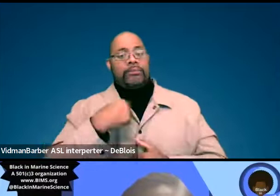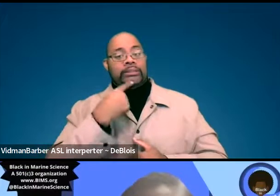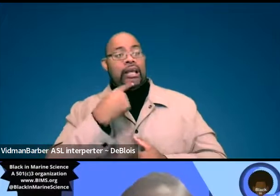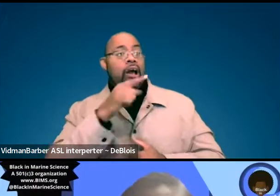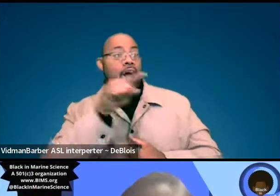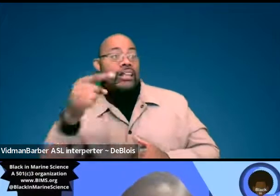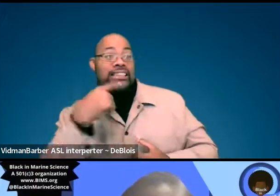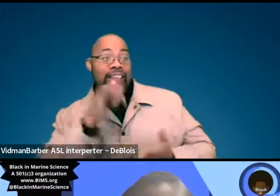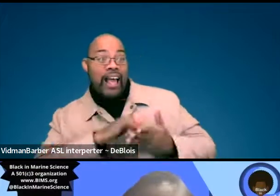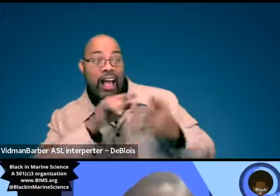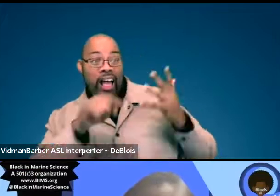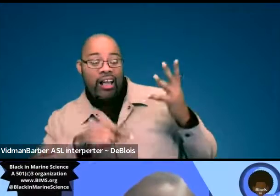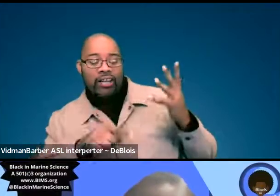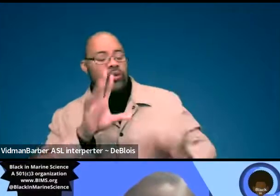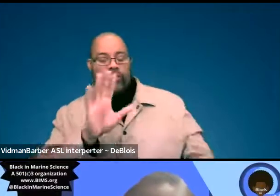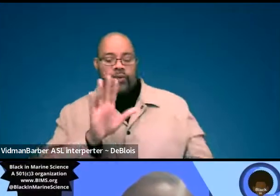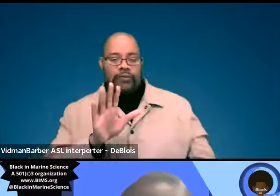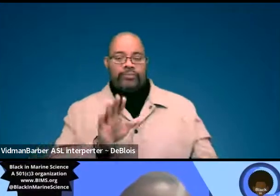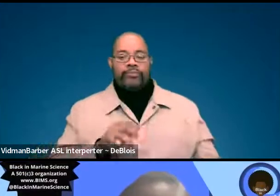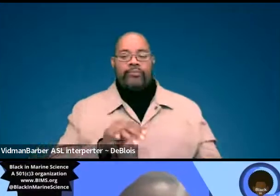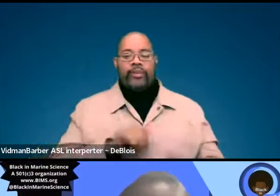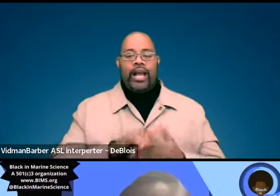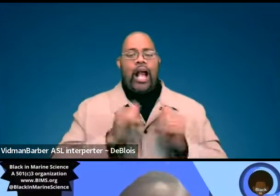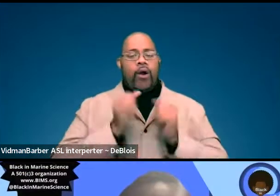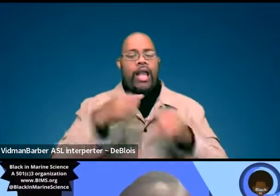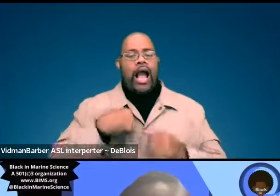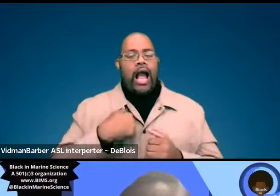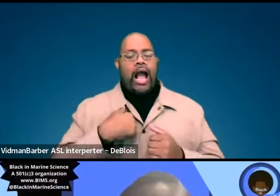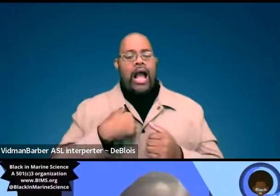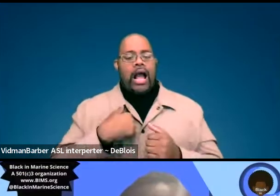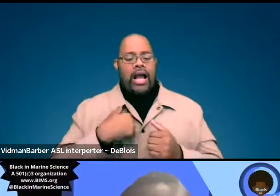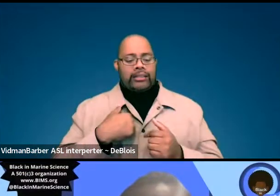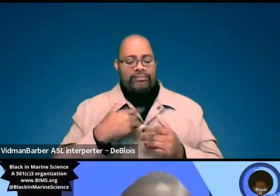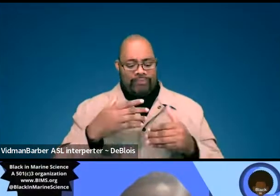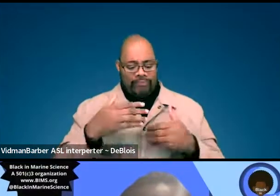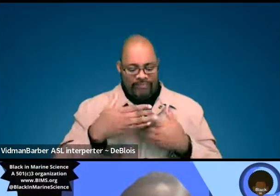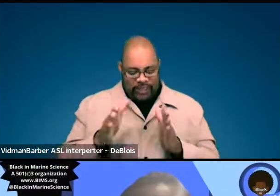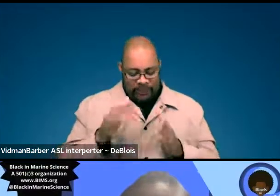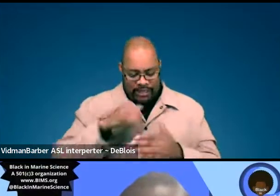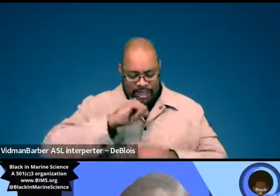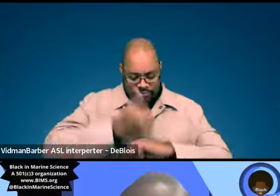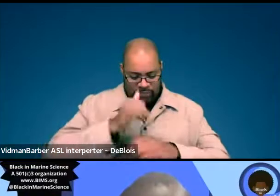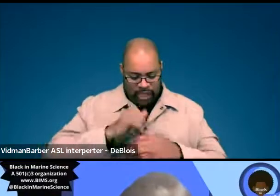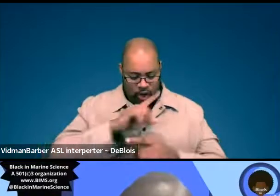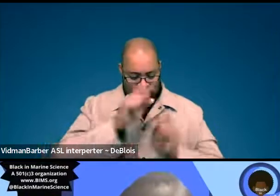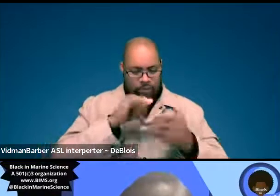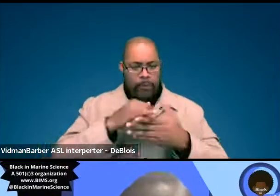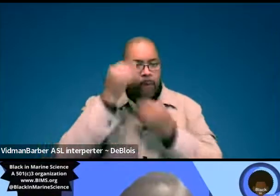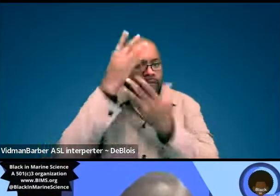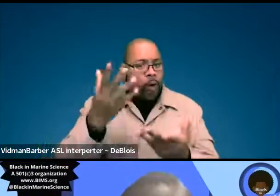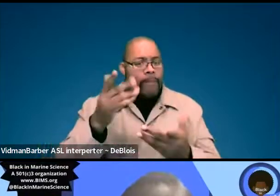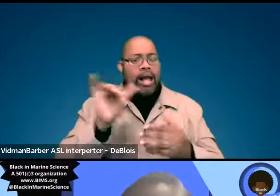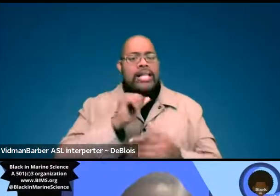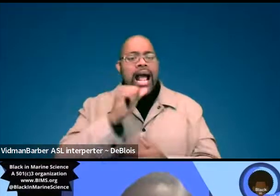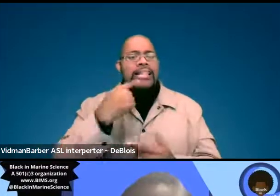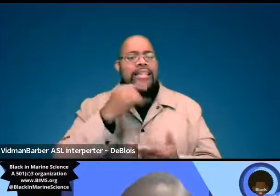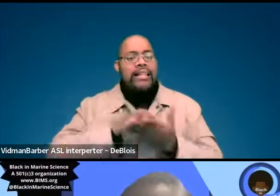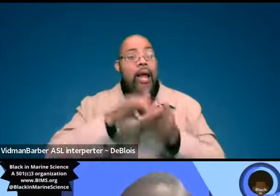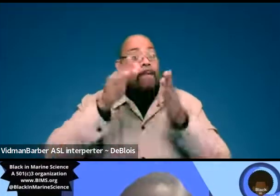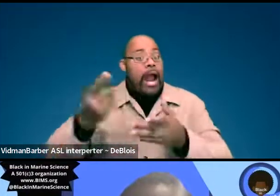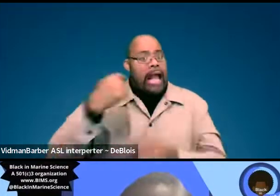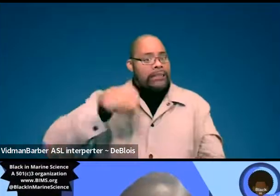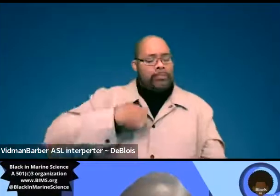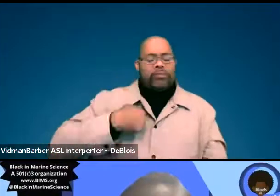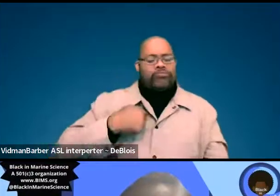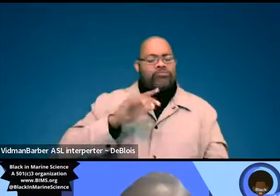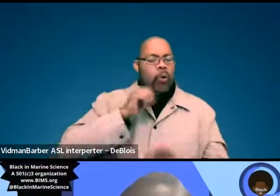so-and-so said X, Y, and Z. Like, no. It's how can I repackage that question to be informative without like saying, oh, this person asked me the question.